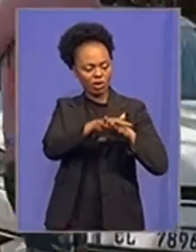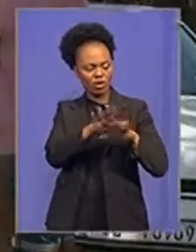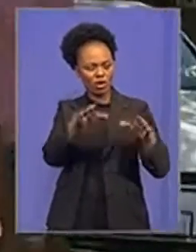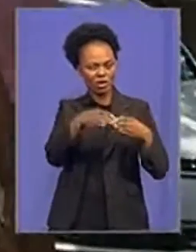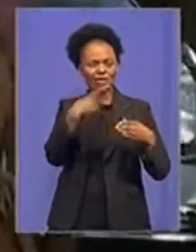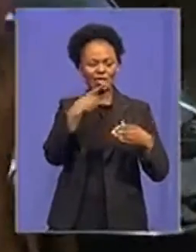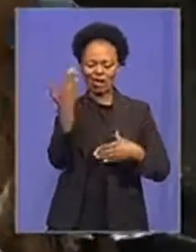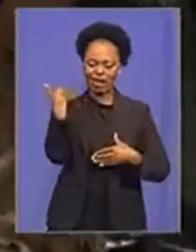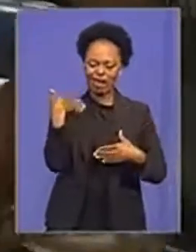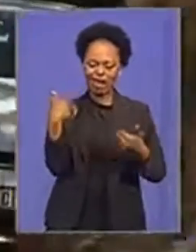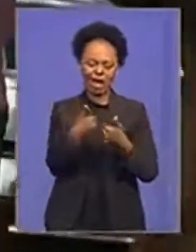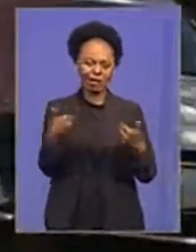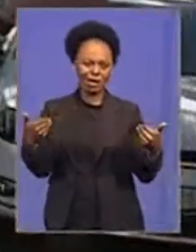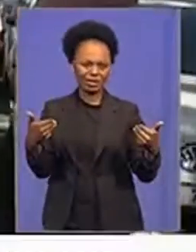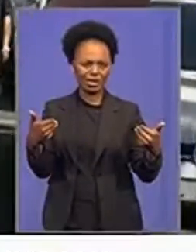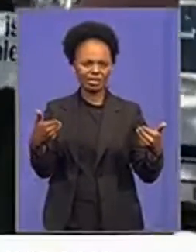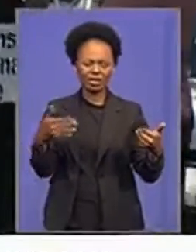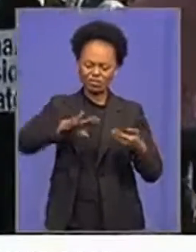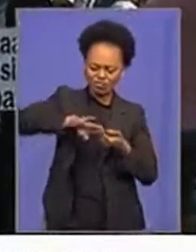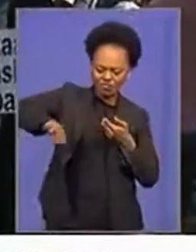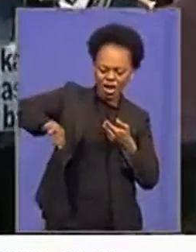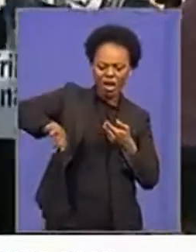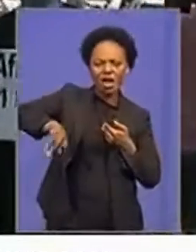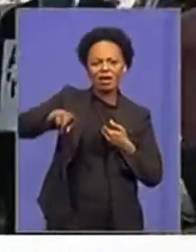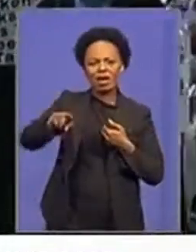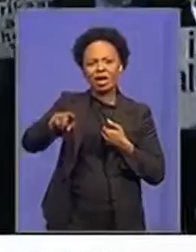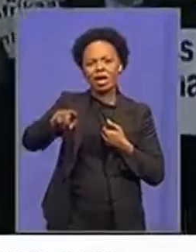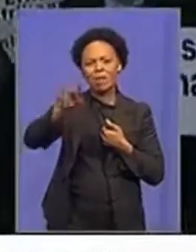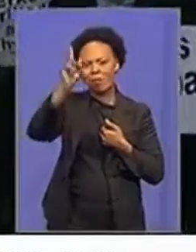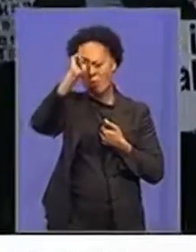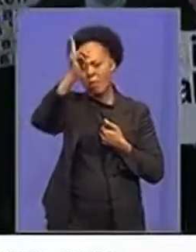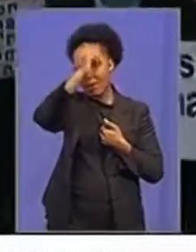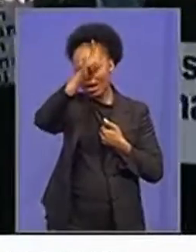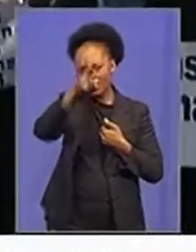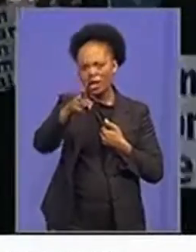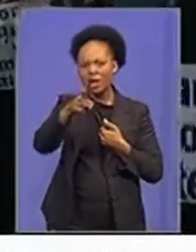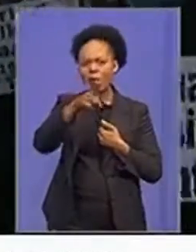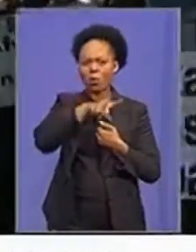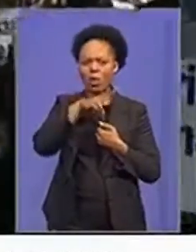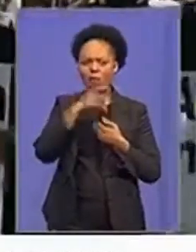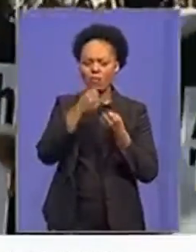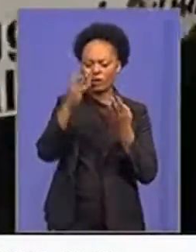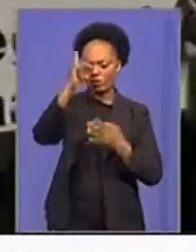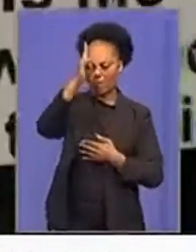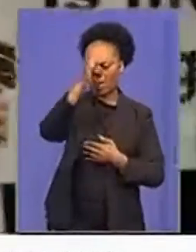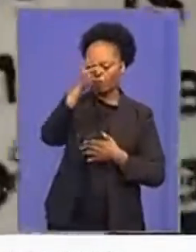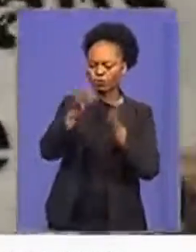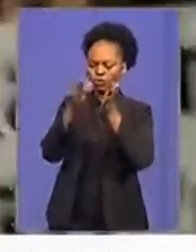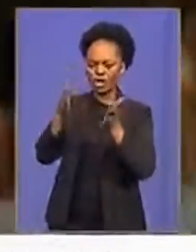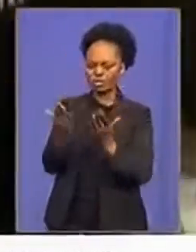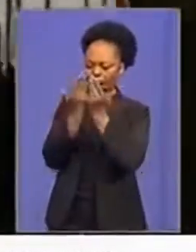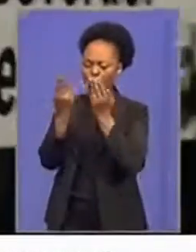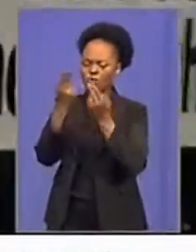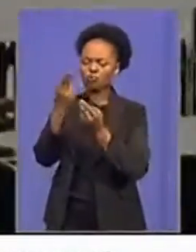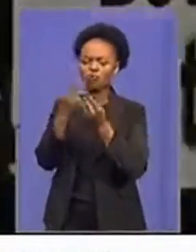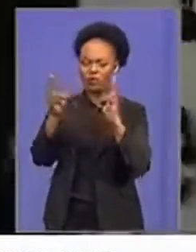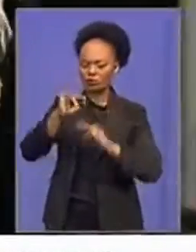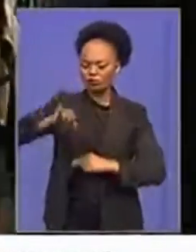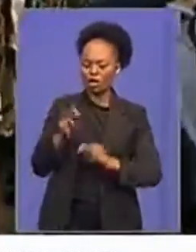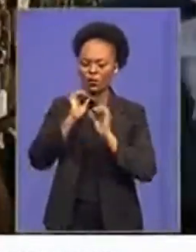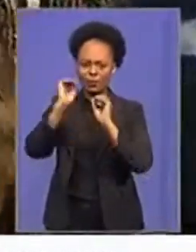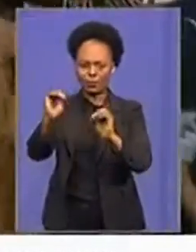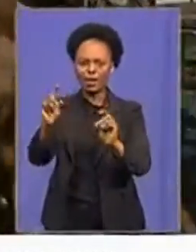ne o kgetholla ba batsho hore ba ske ba ithuta university ya Stellenbosch, mawa a fetohile a hore ba buang puo ena ke bona